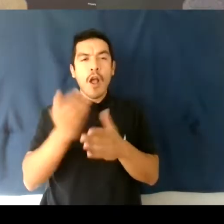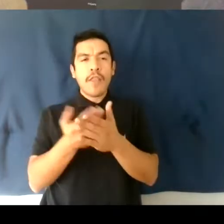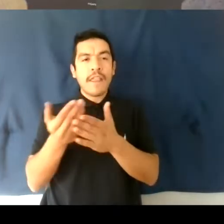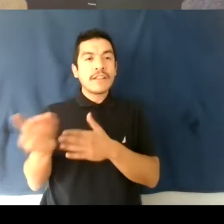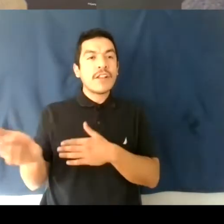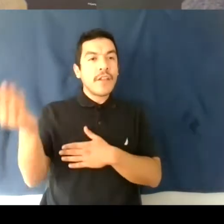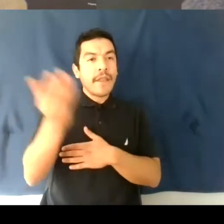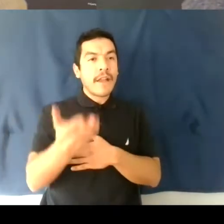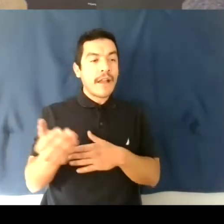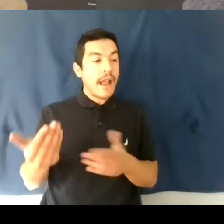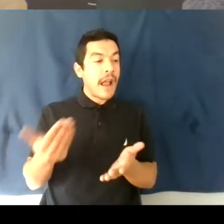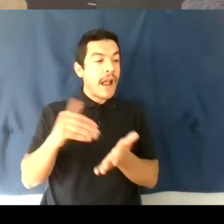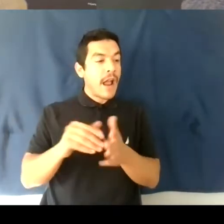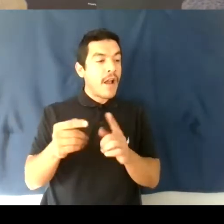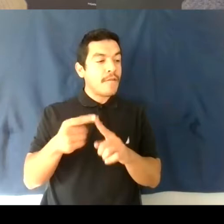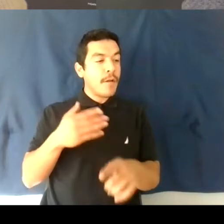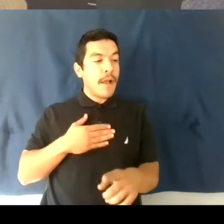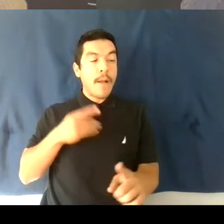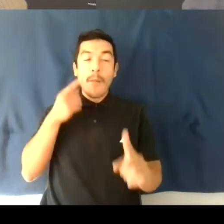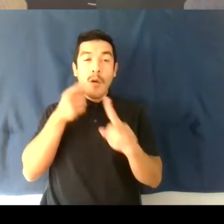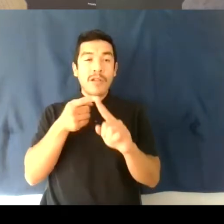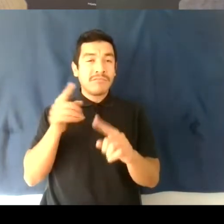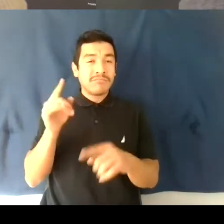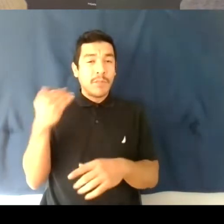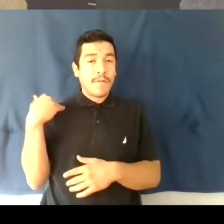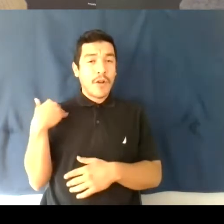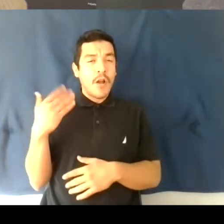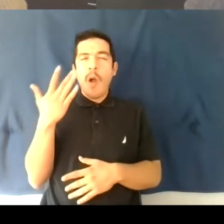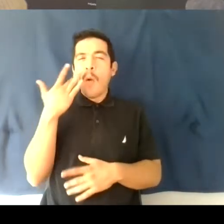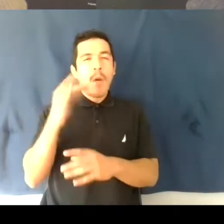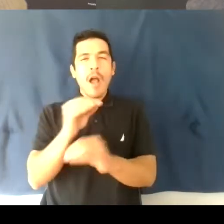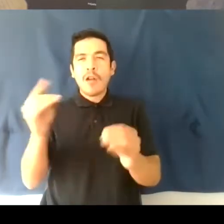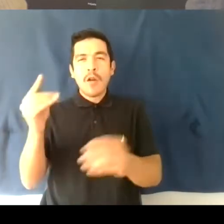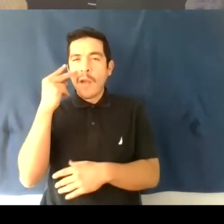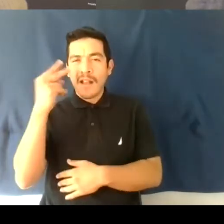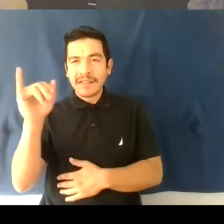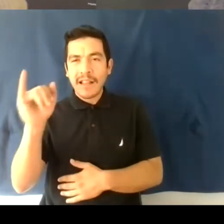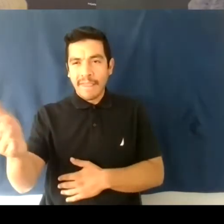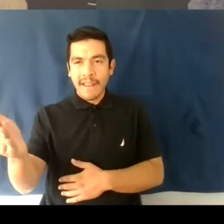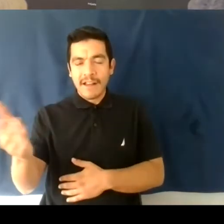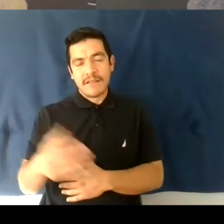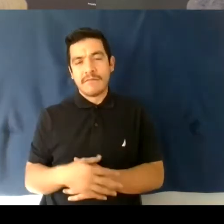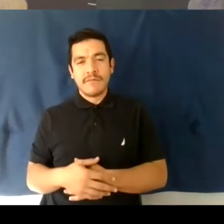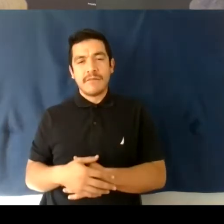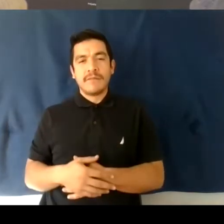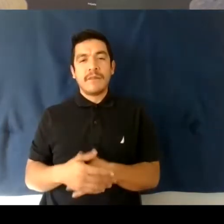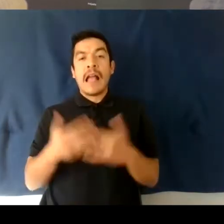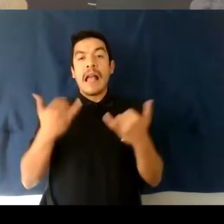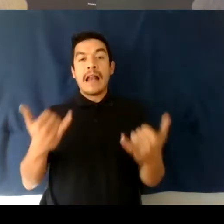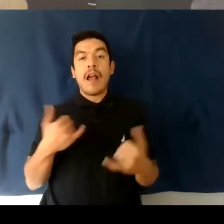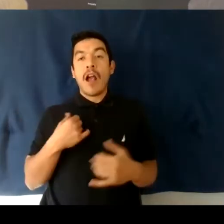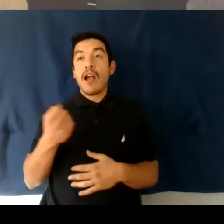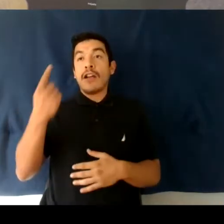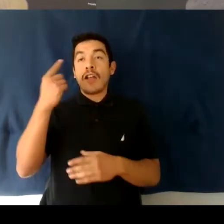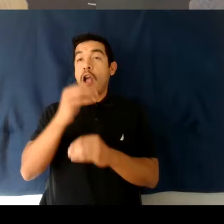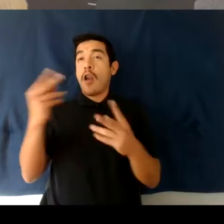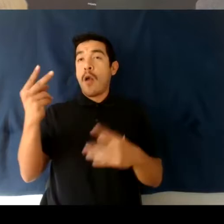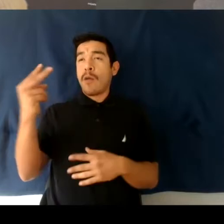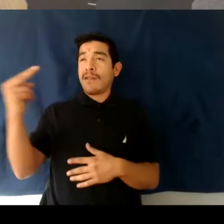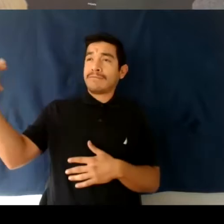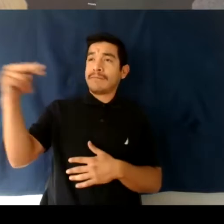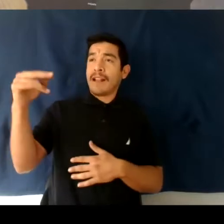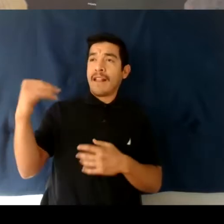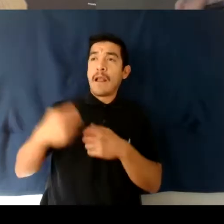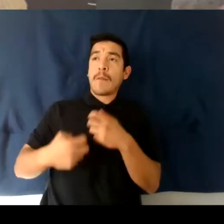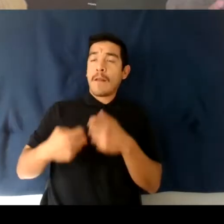you're like, again, to my what I said earlier, why is no one seeing this? And so now you're like, okay, no one is seeing this.